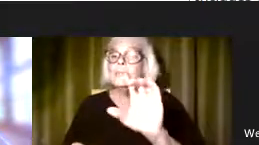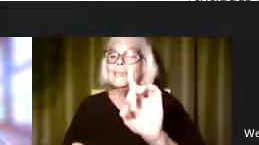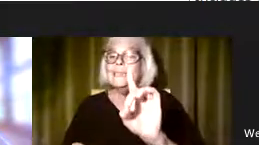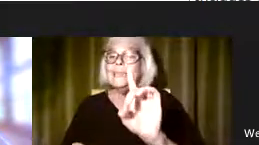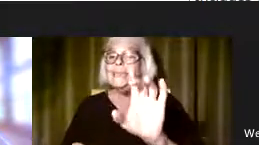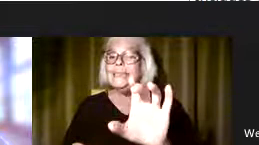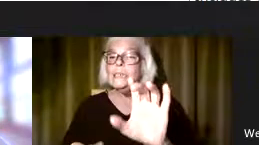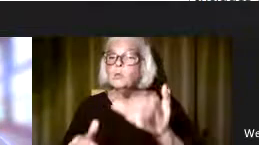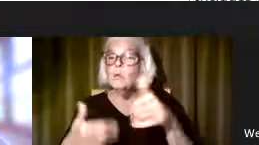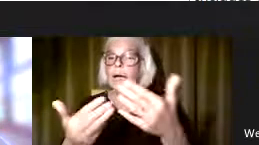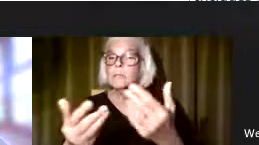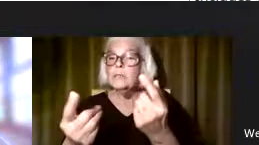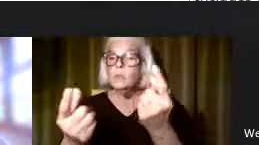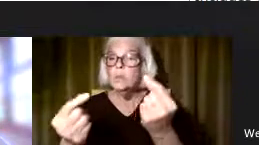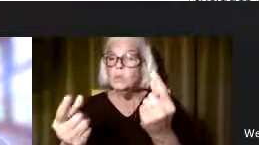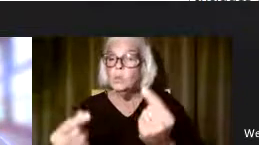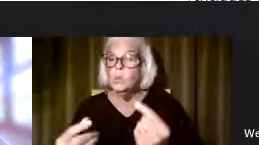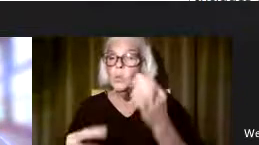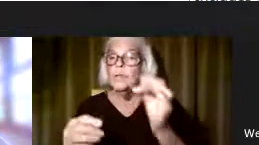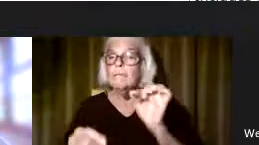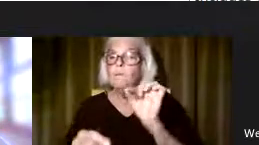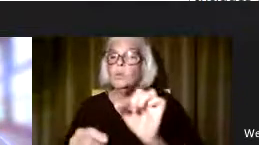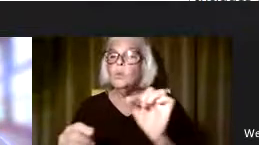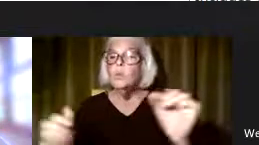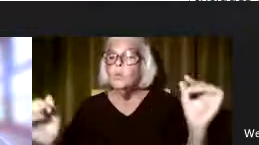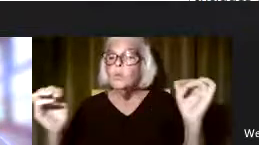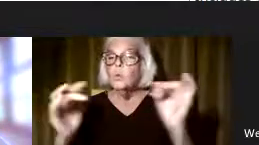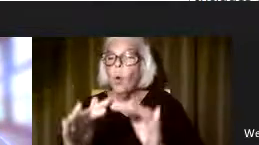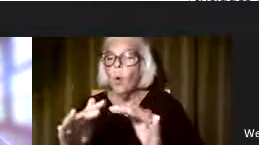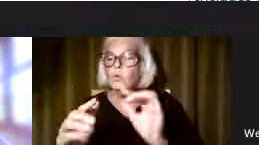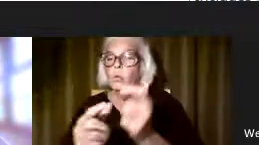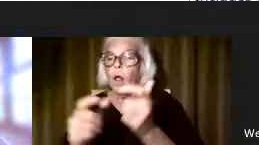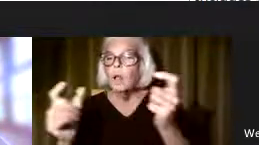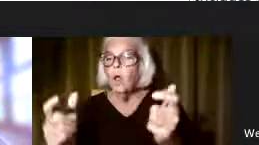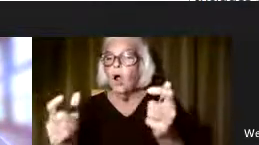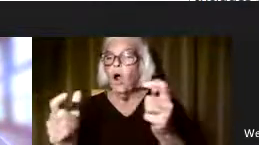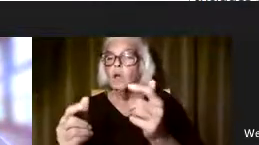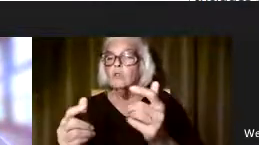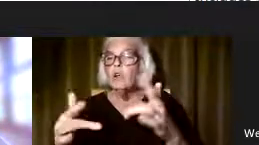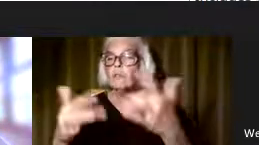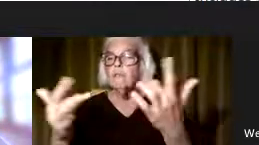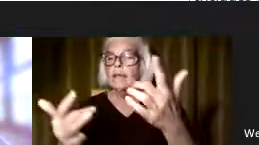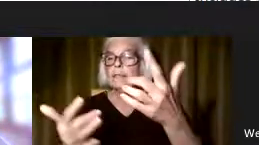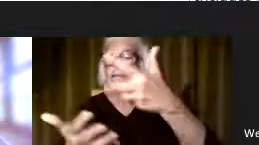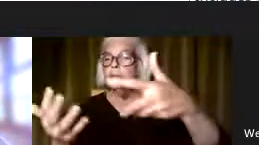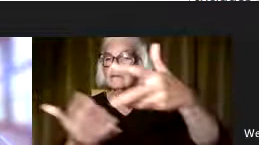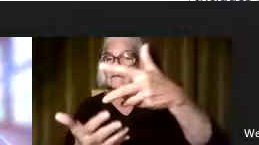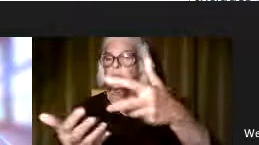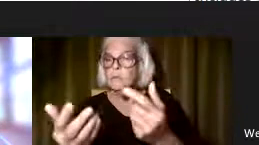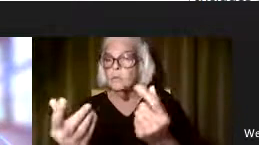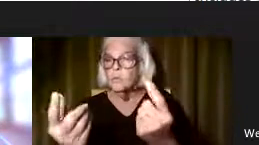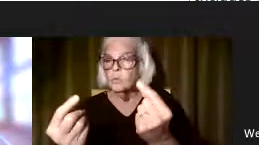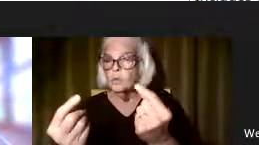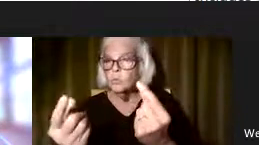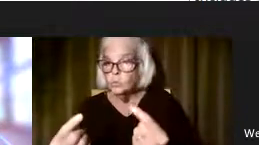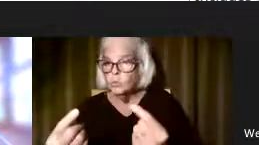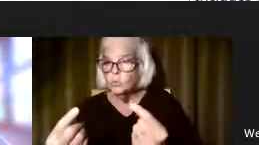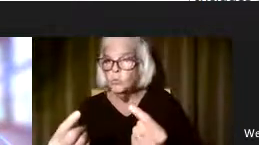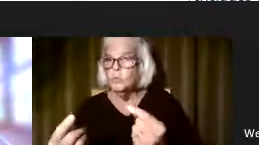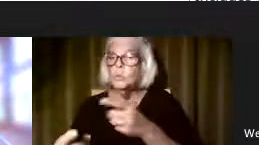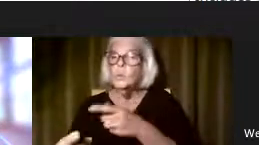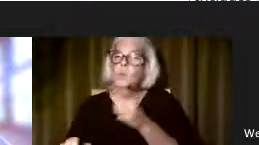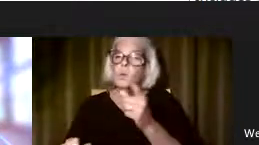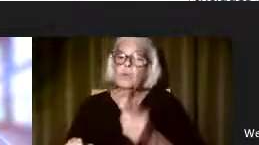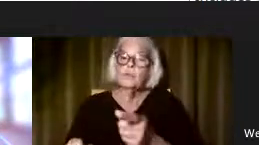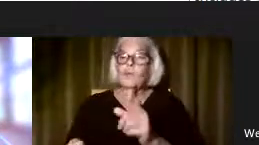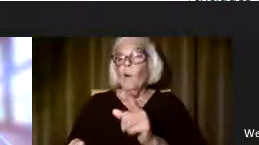Our state EPI team, it's not our recommendation that that's necessary, but of course we will always push the messaging on what feels right to you